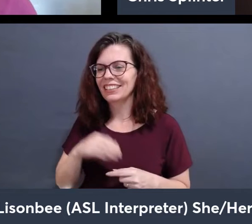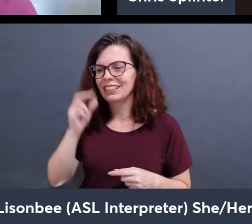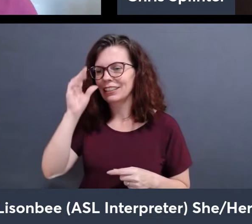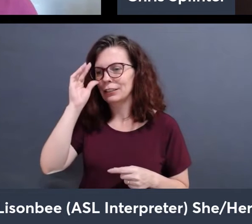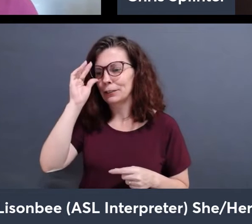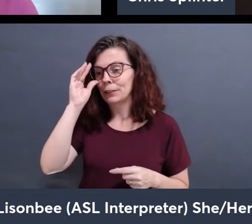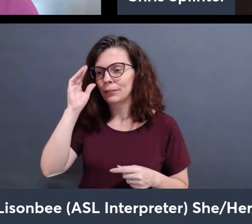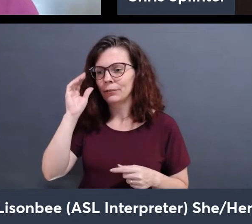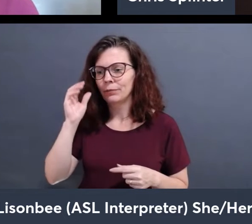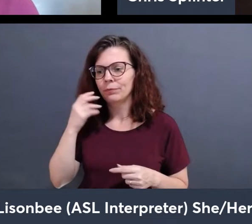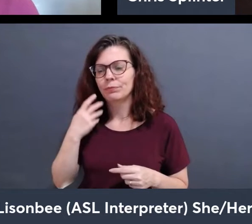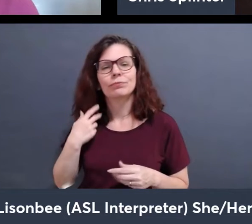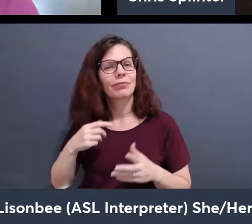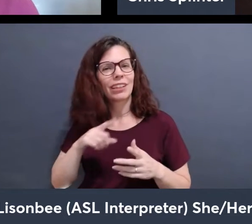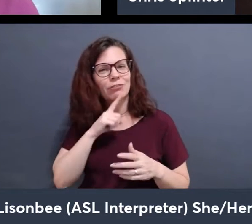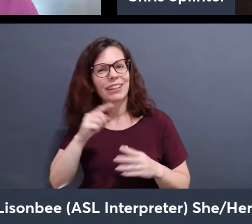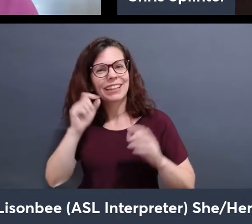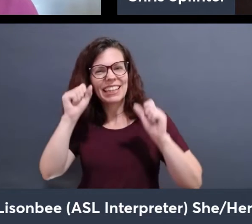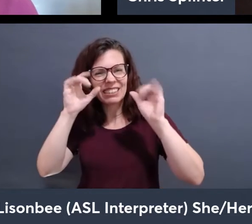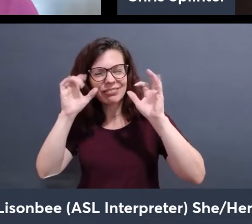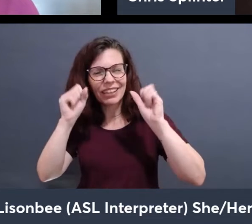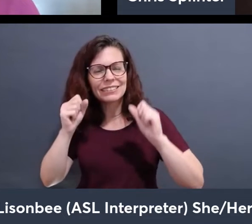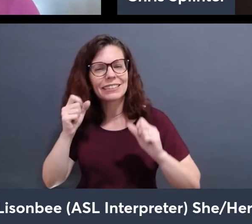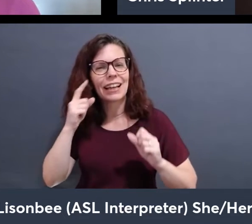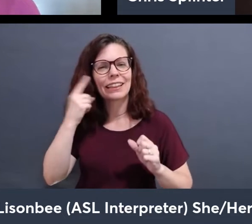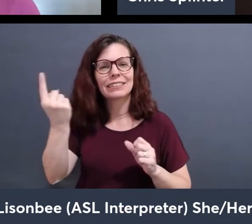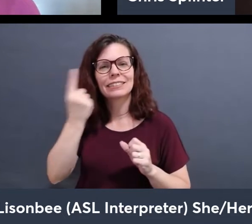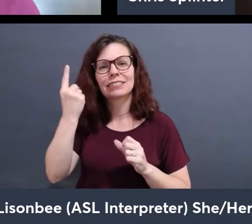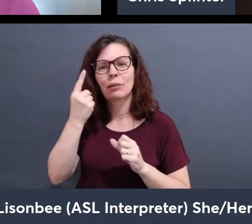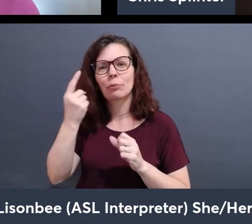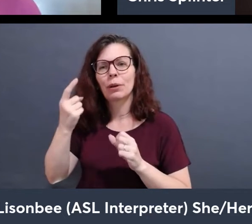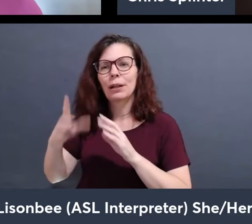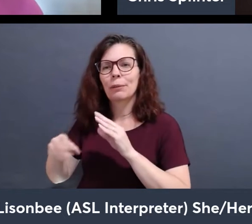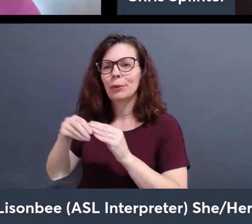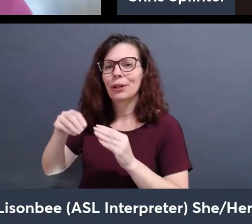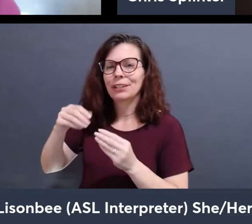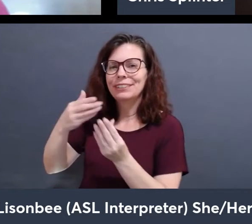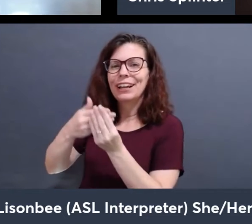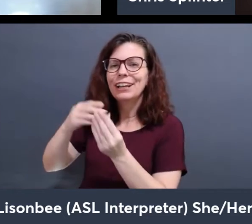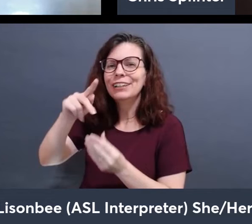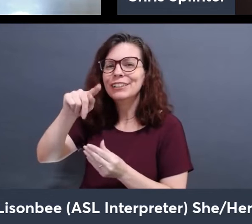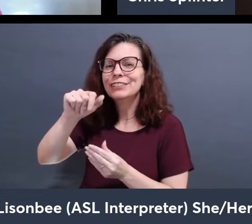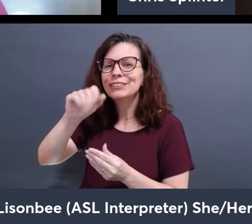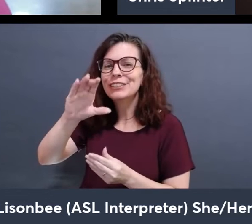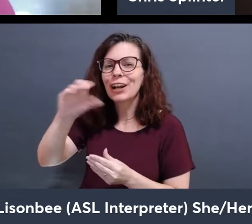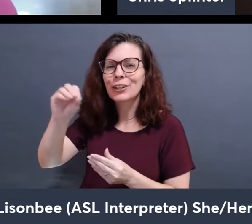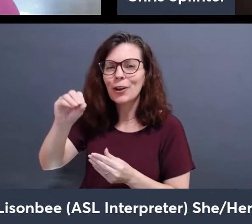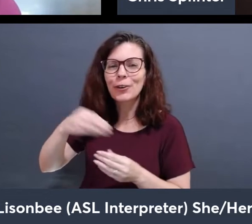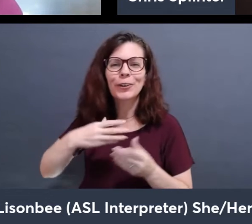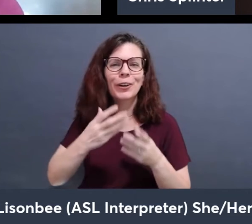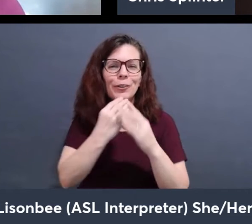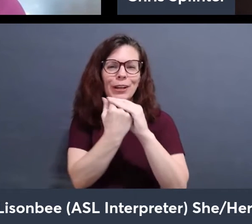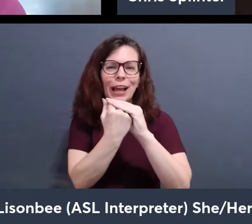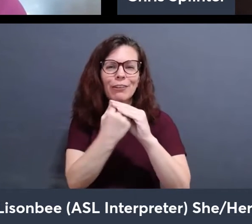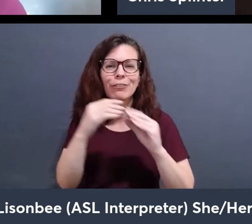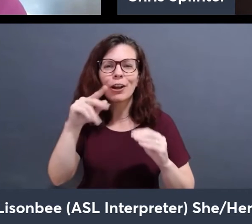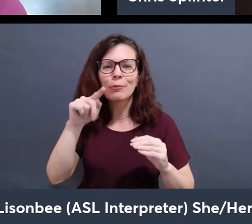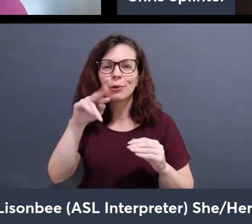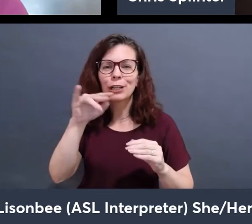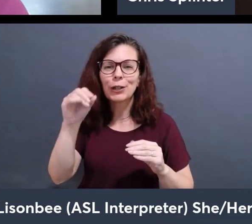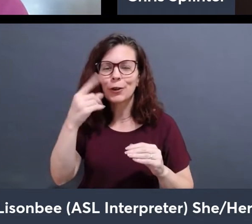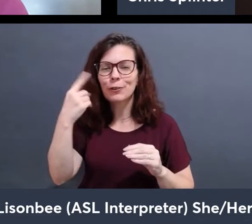I mean, pretty just amazing. I think someone put a taco and a burrito going on as their